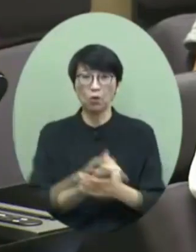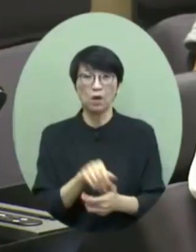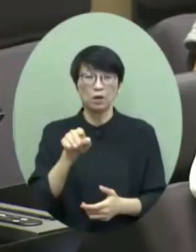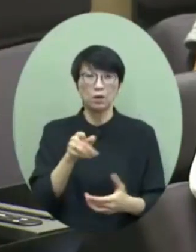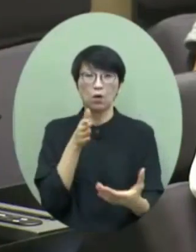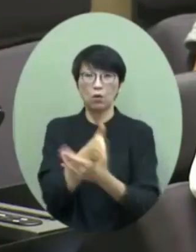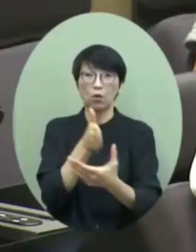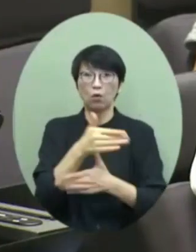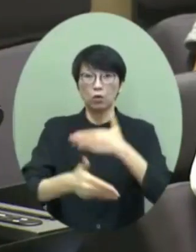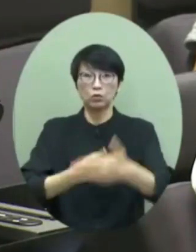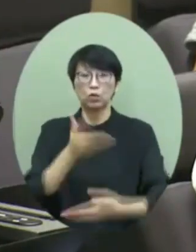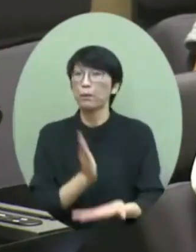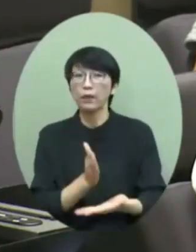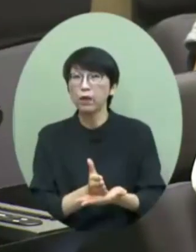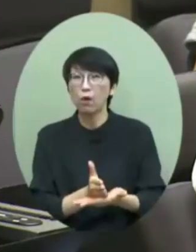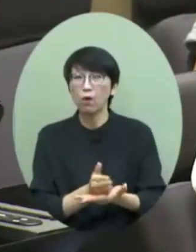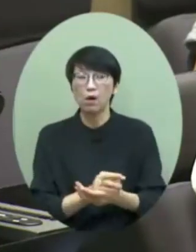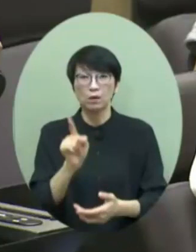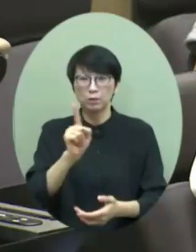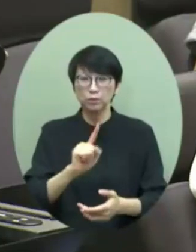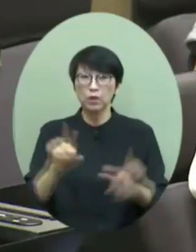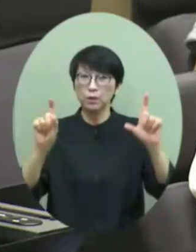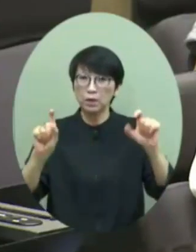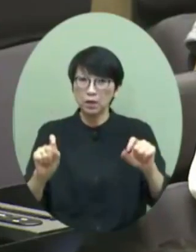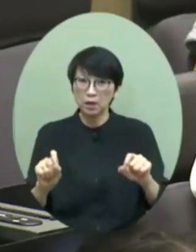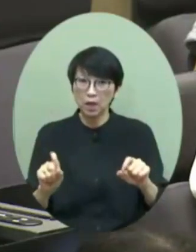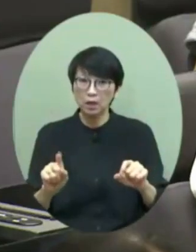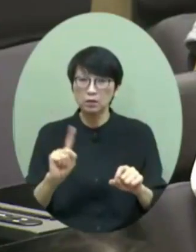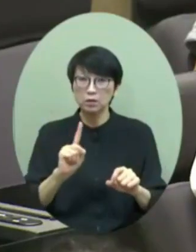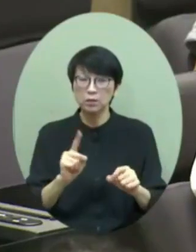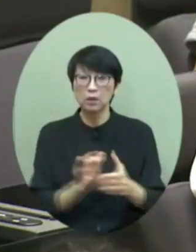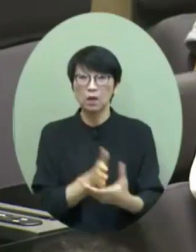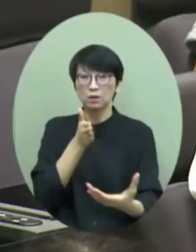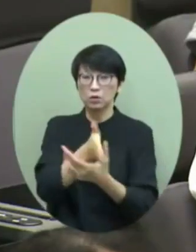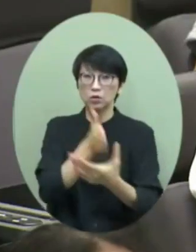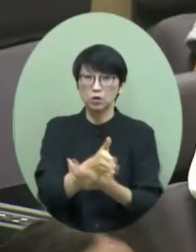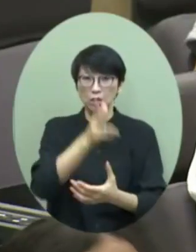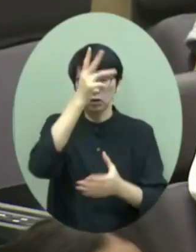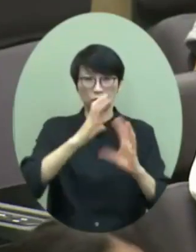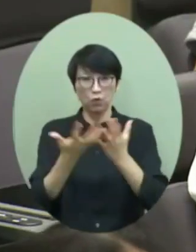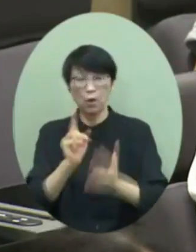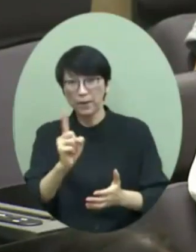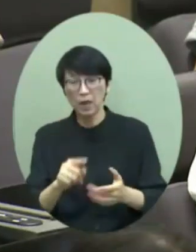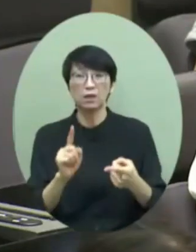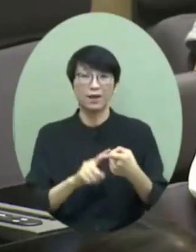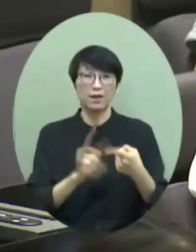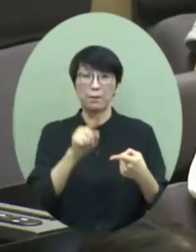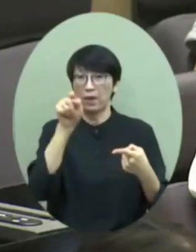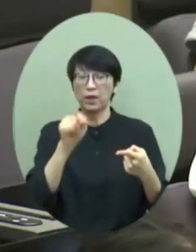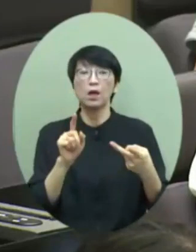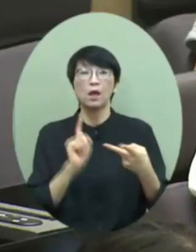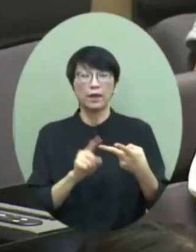filibustering or failure to return a chairman for the House do not constitute serious disruption of the operation